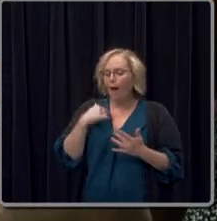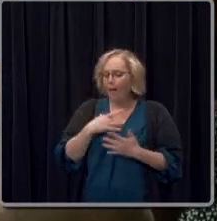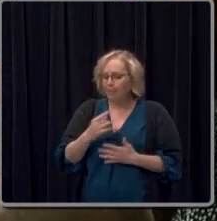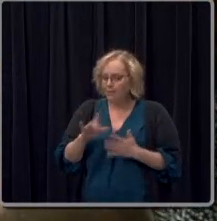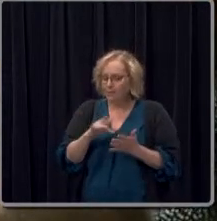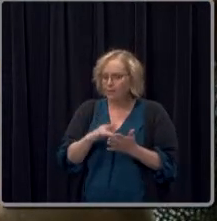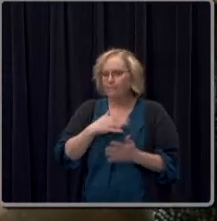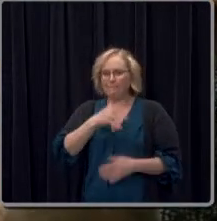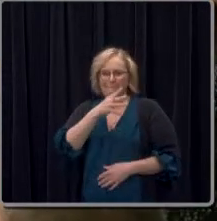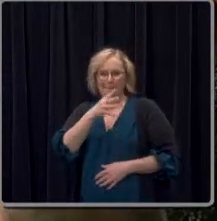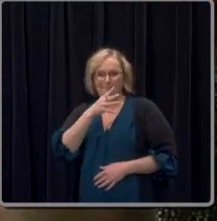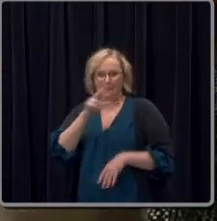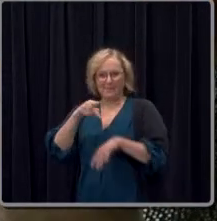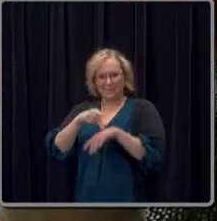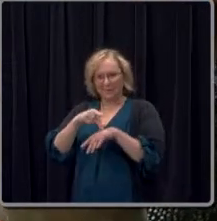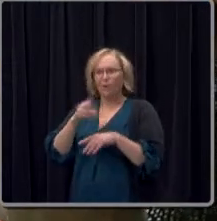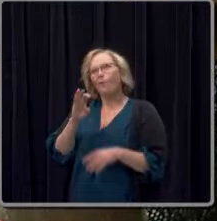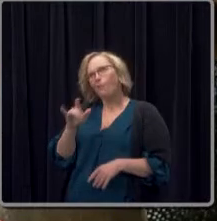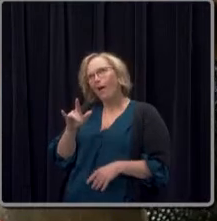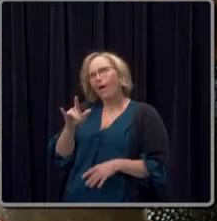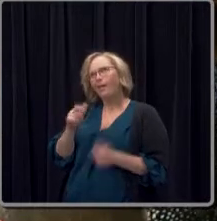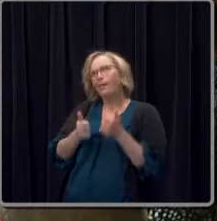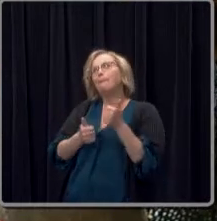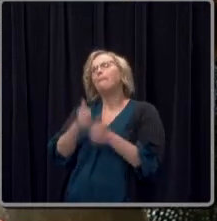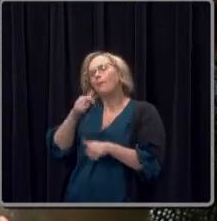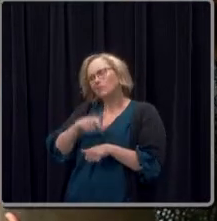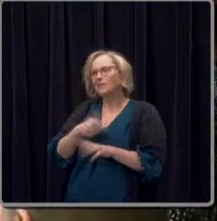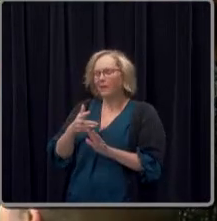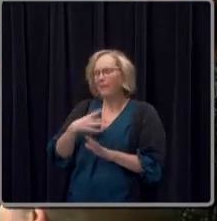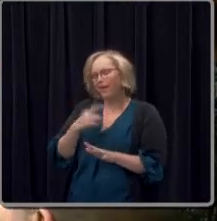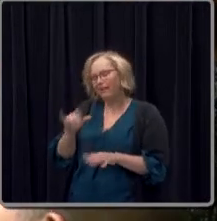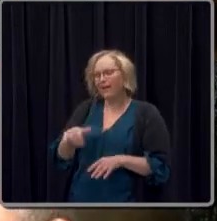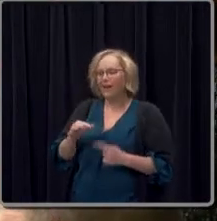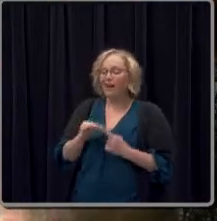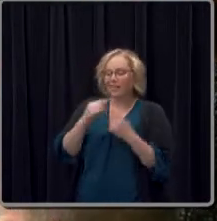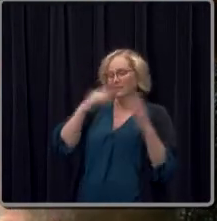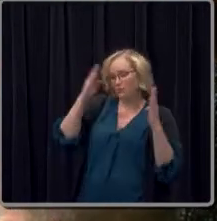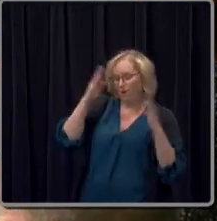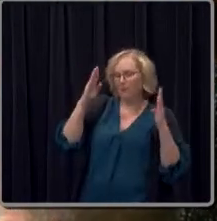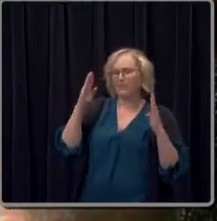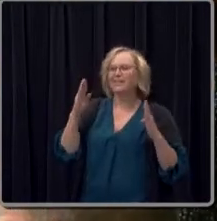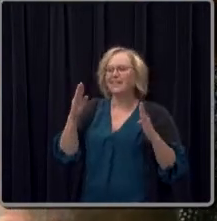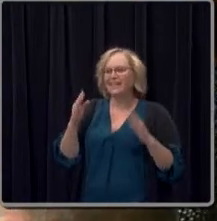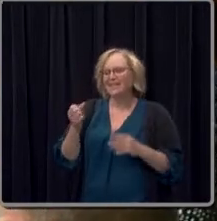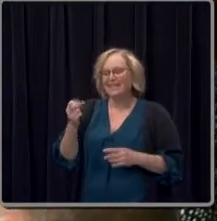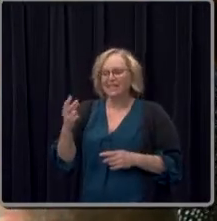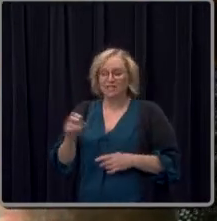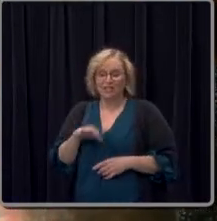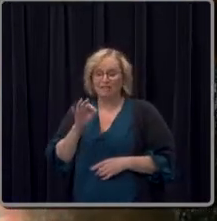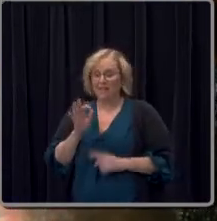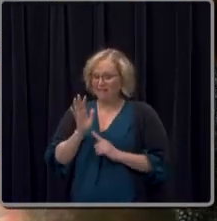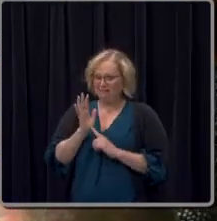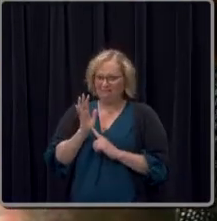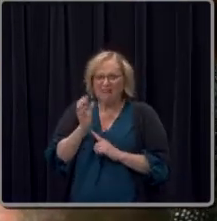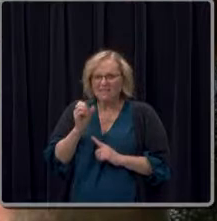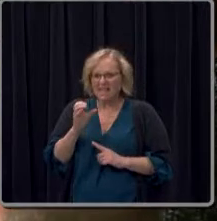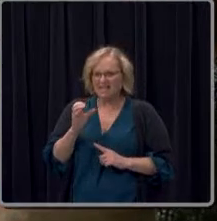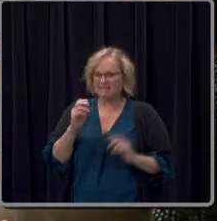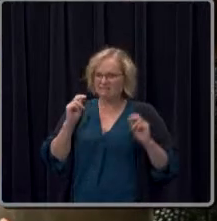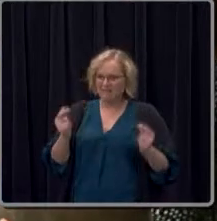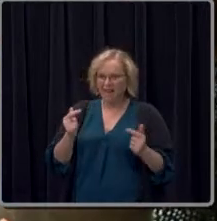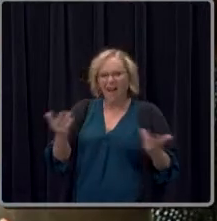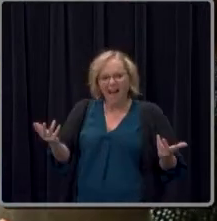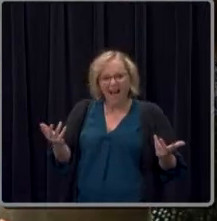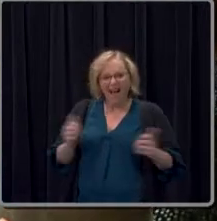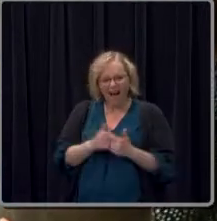my mom is the principal. Well, most of the time, unless I get in trouble, she finds out within like 5 seconds. How is that